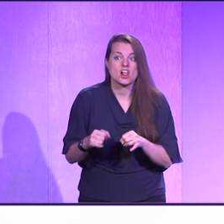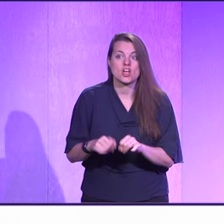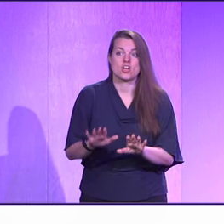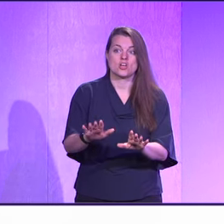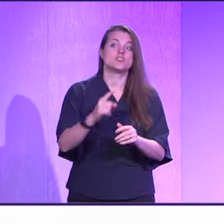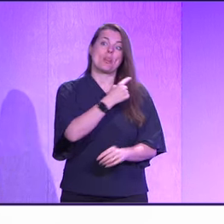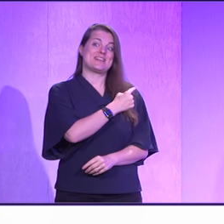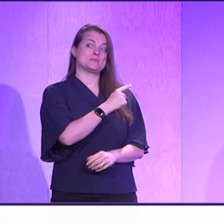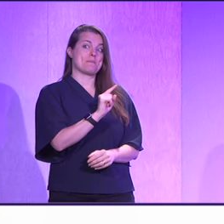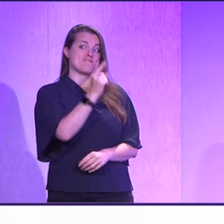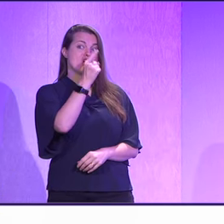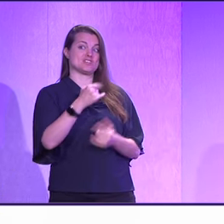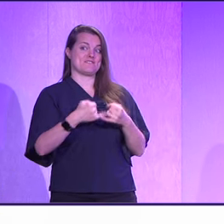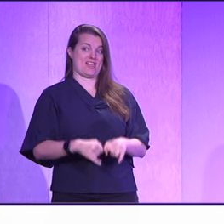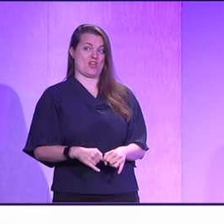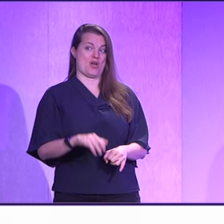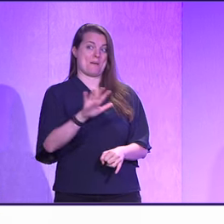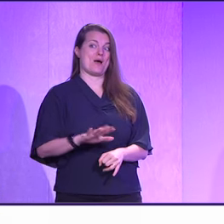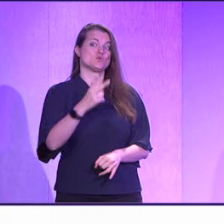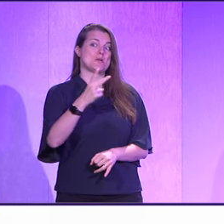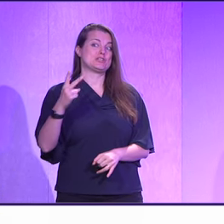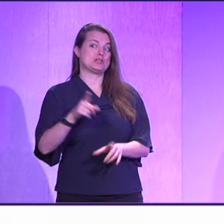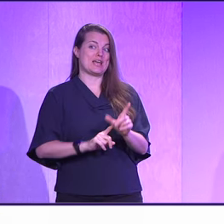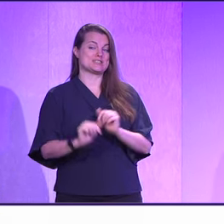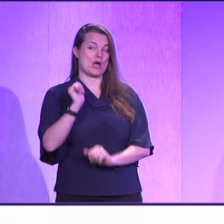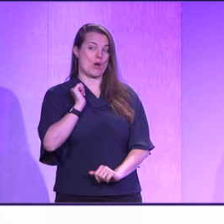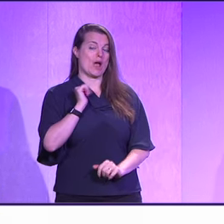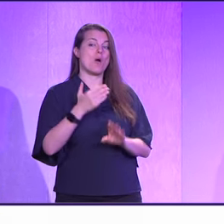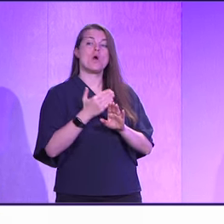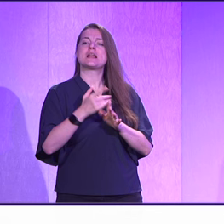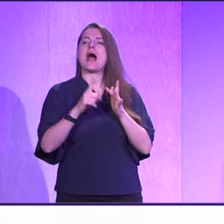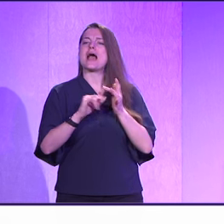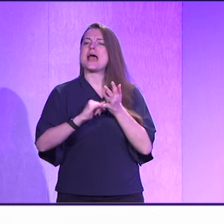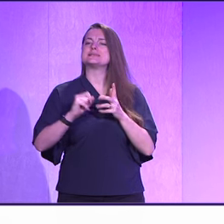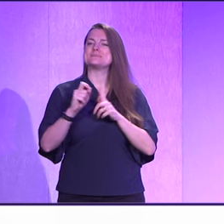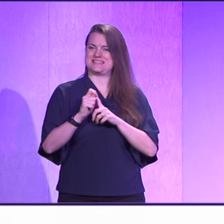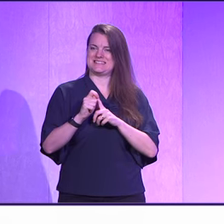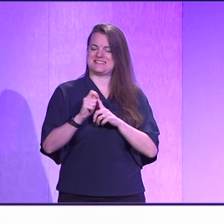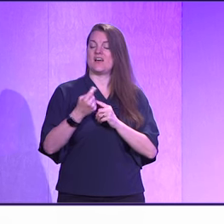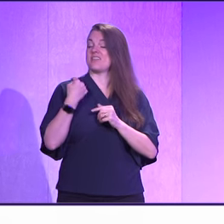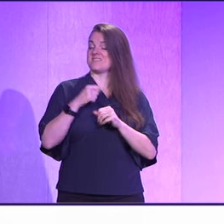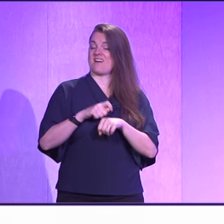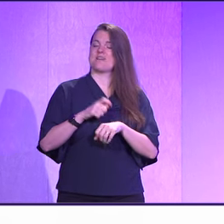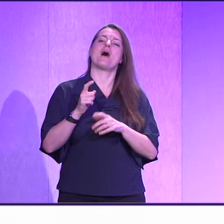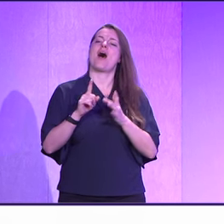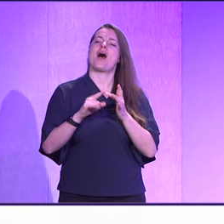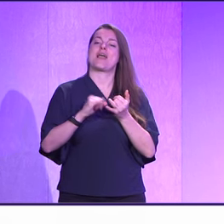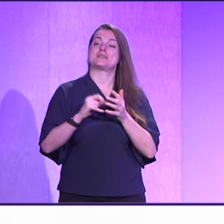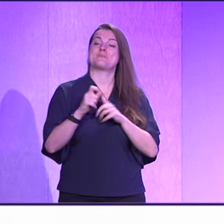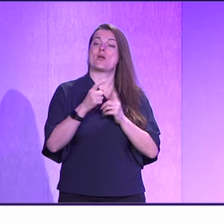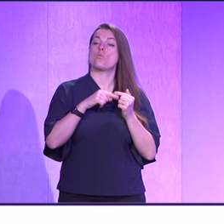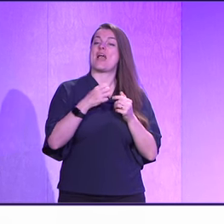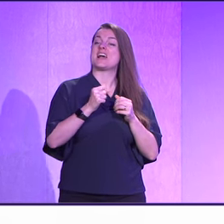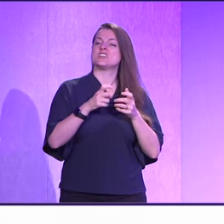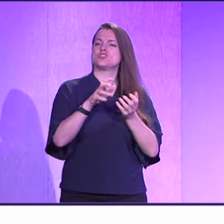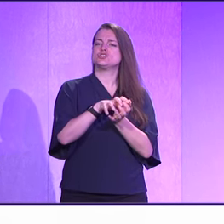This is my first failure. So about 22 years ago, I worked at an ISP. And at that ISP,